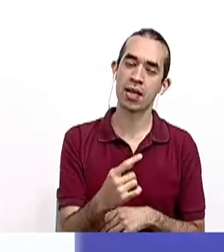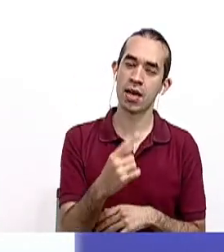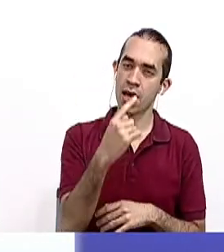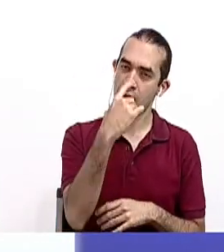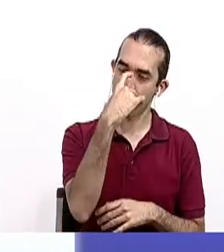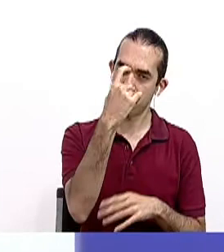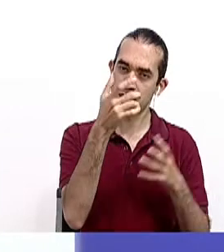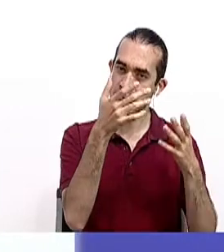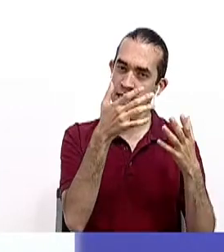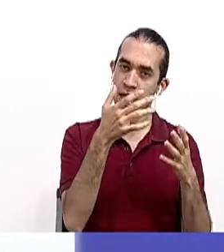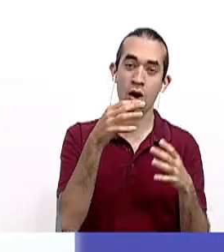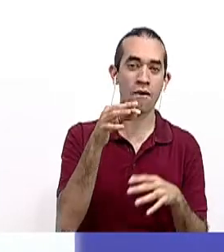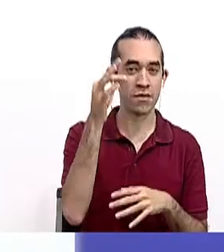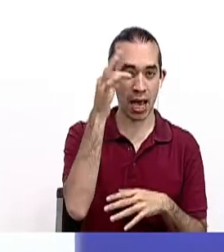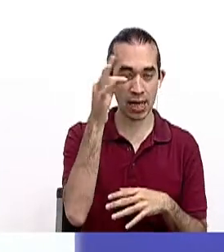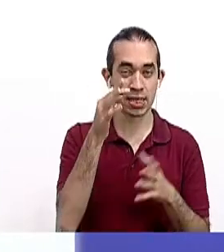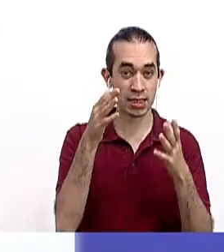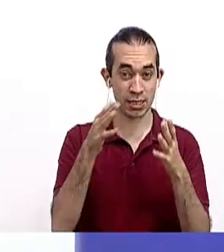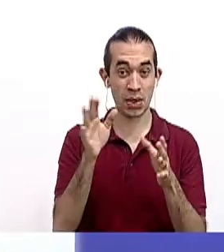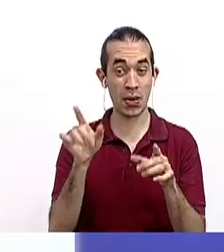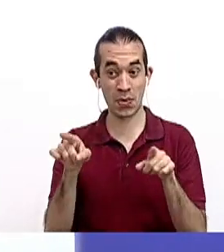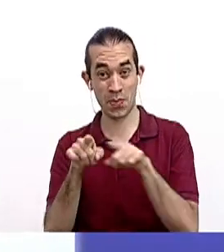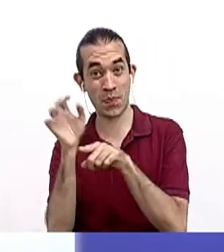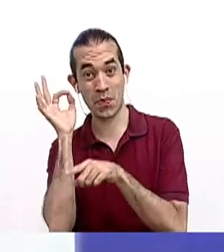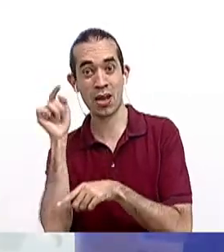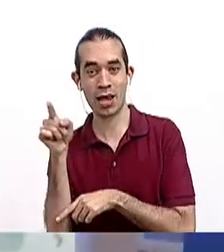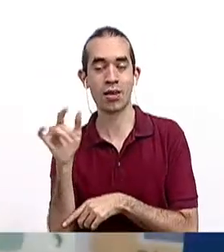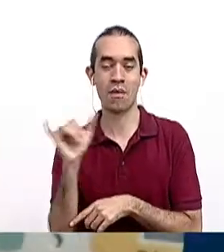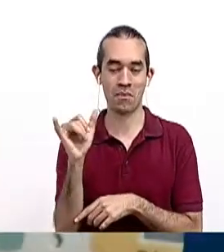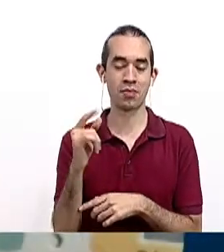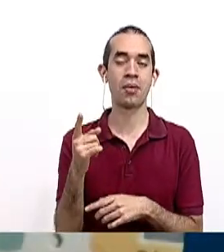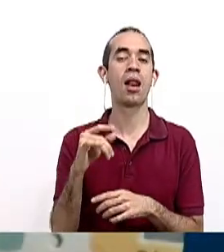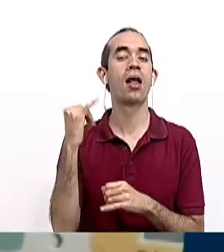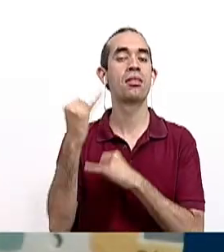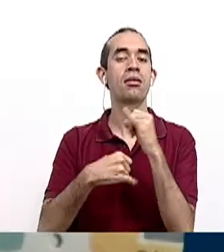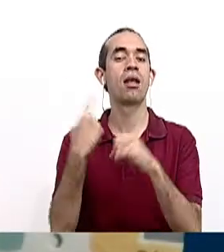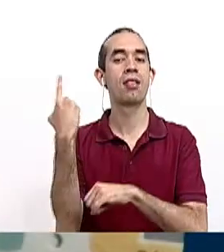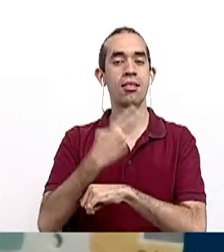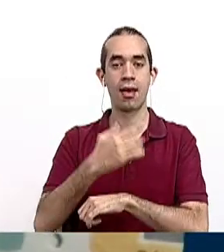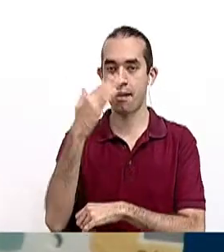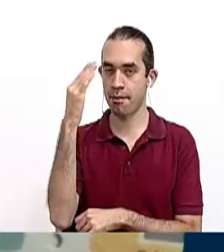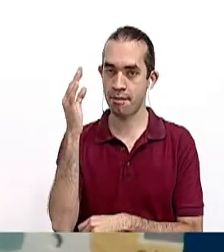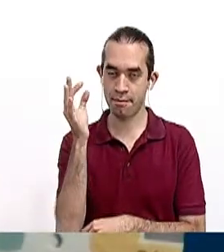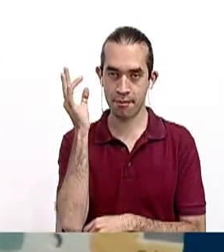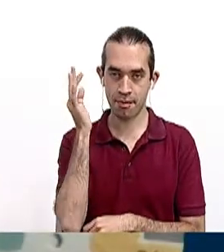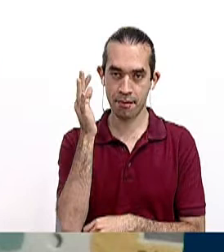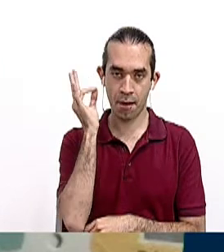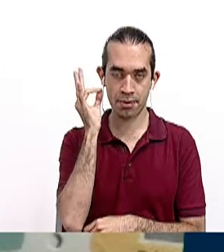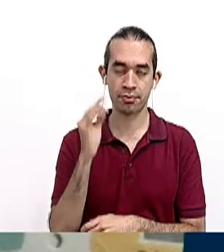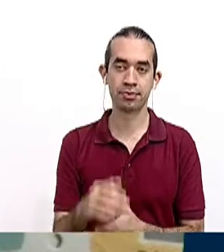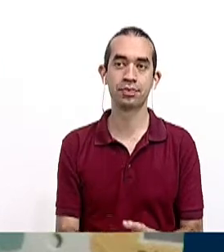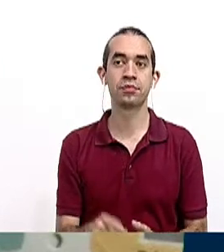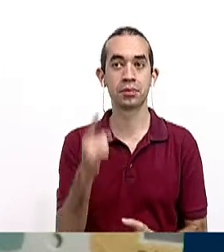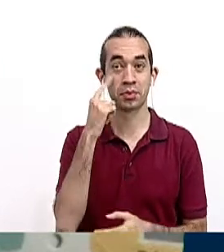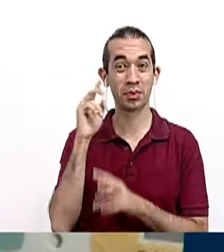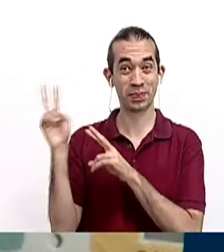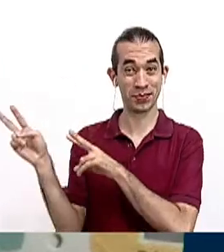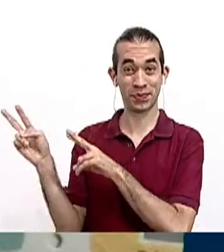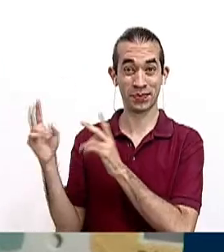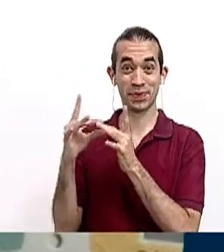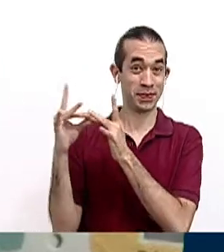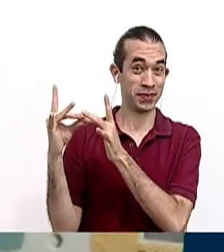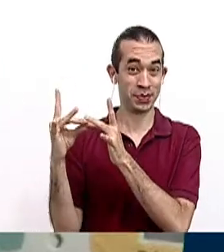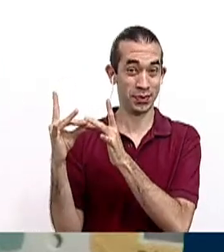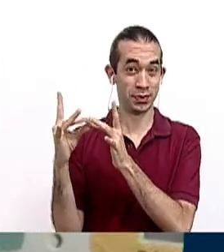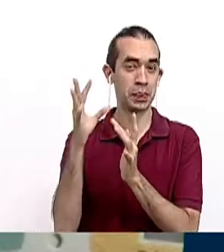the International Women's Day. Let's see a closer look over here. I have another picture. So that is the one from Sandra Kaufman. Now,